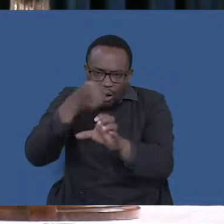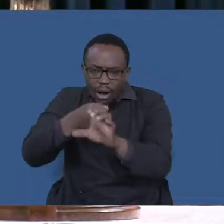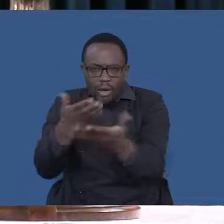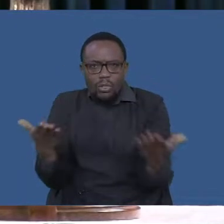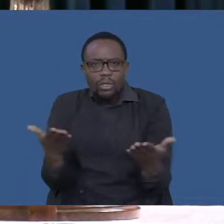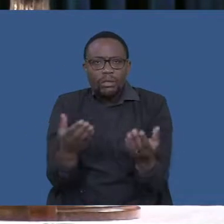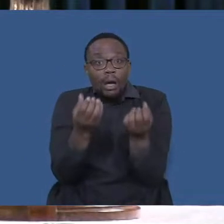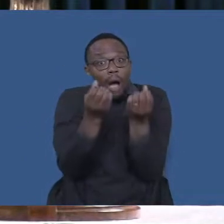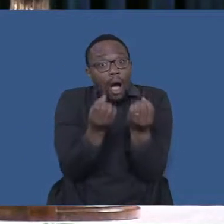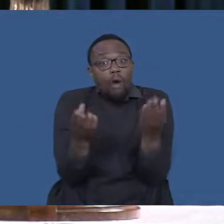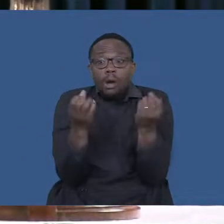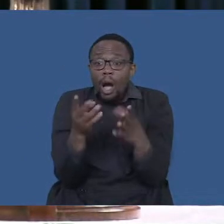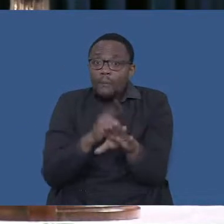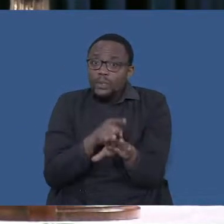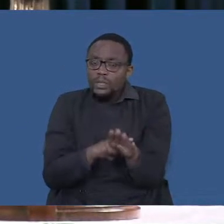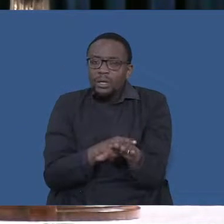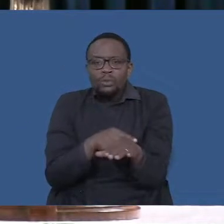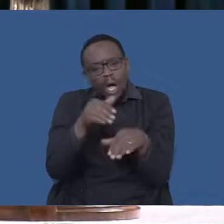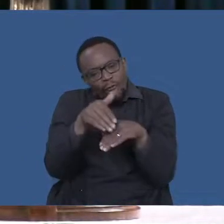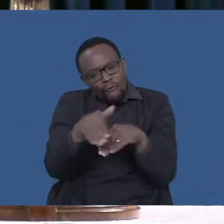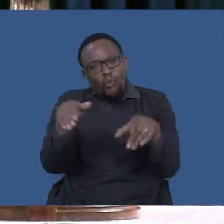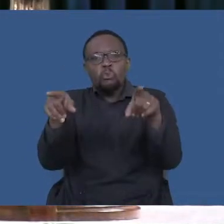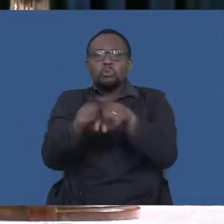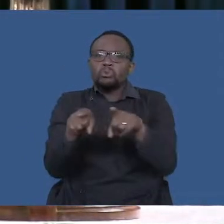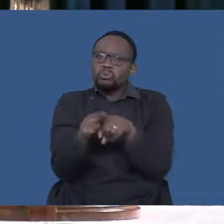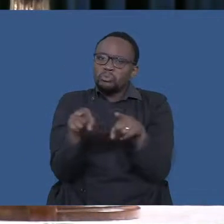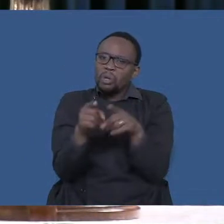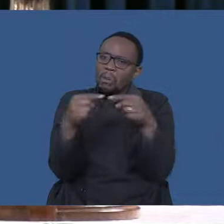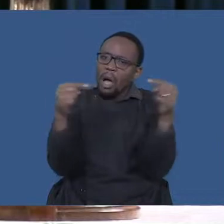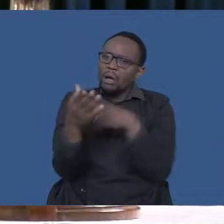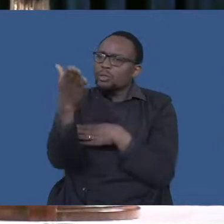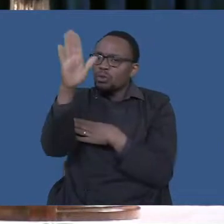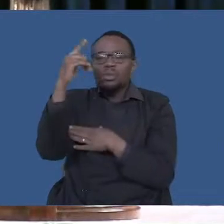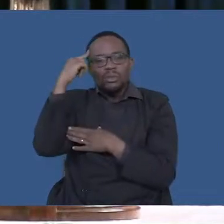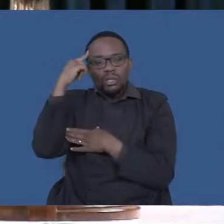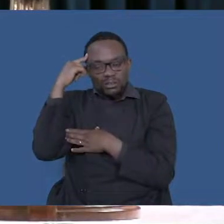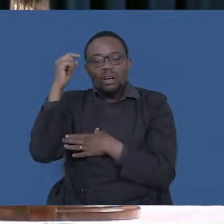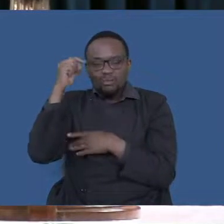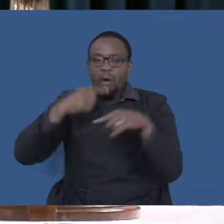many times do we take forbidden routes against God and still expect victory?